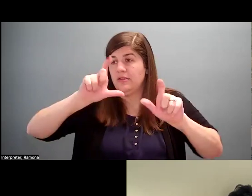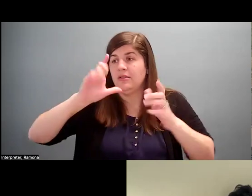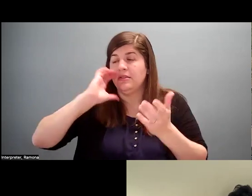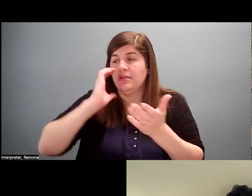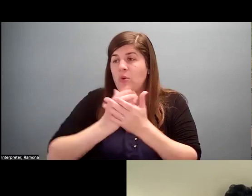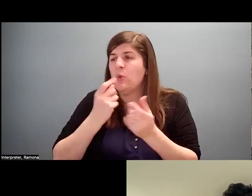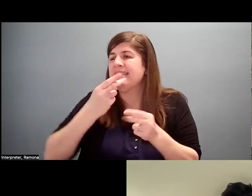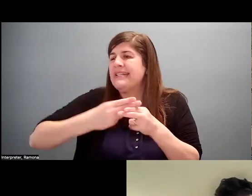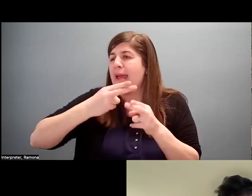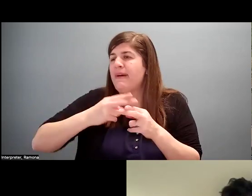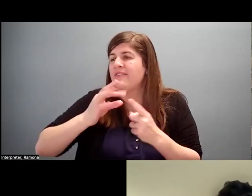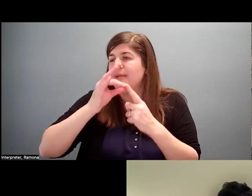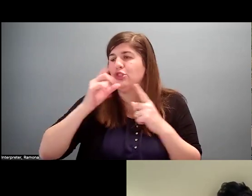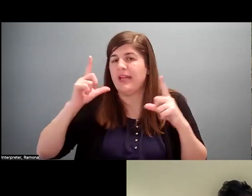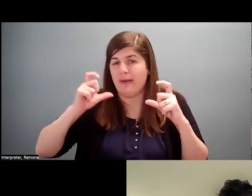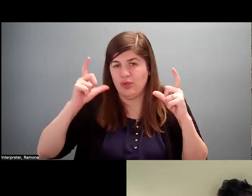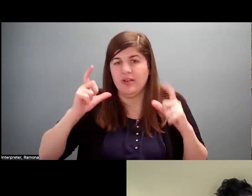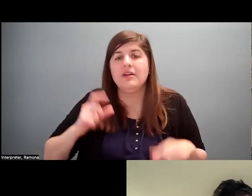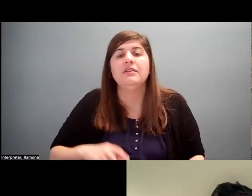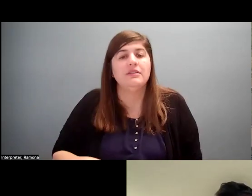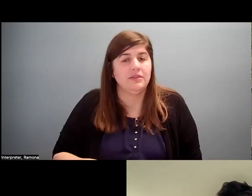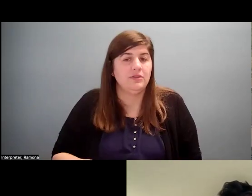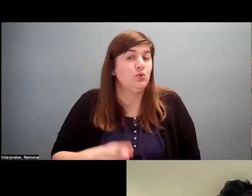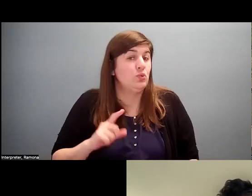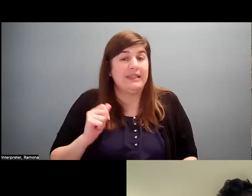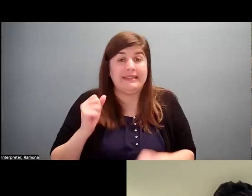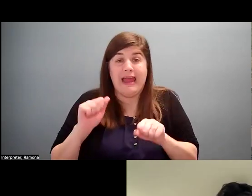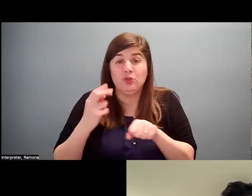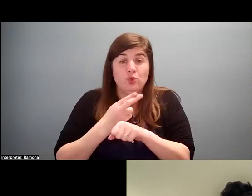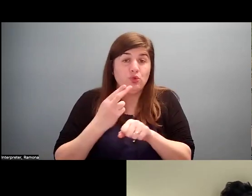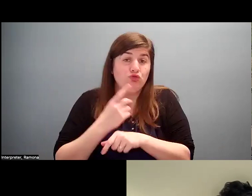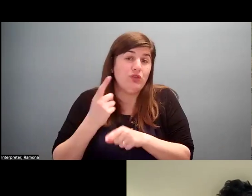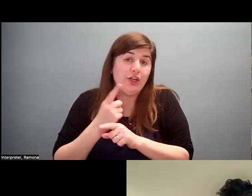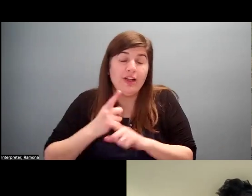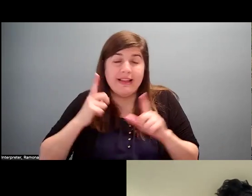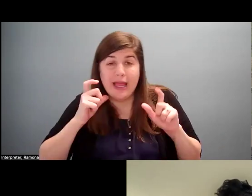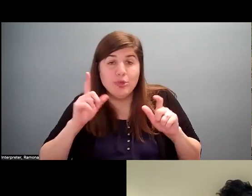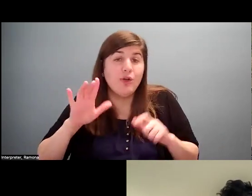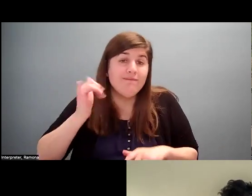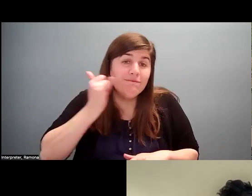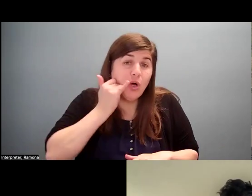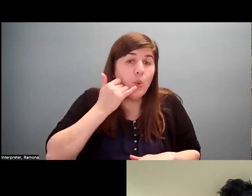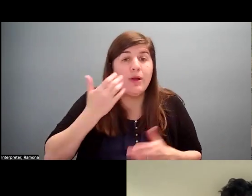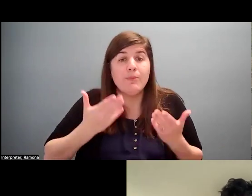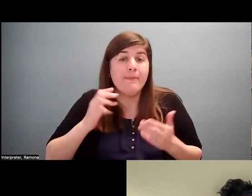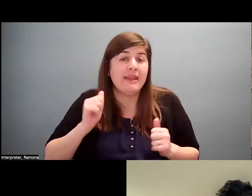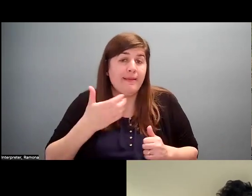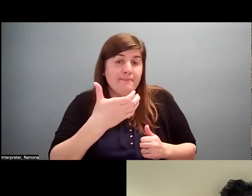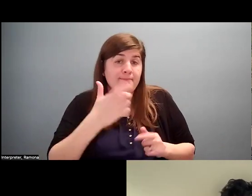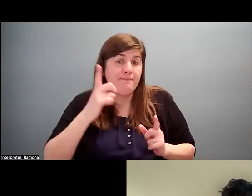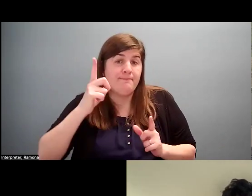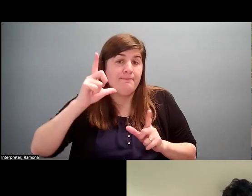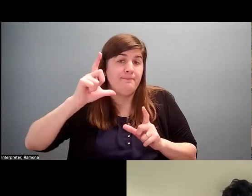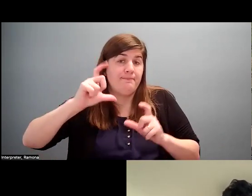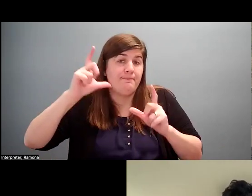picture? Okay, for just to take a picture, you can use like a regular camera, like your phone can probably take a picture of your a plasma